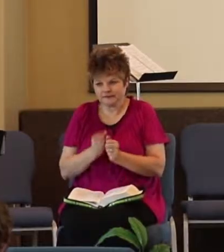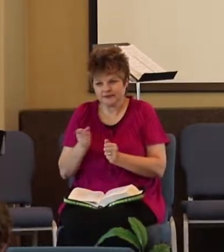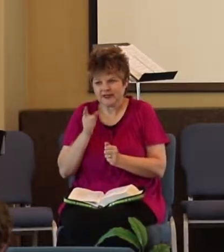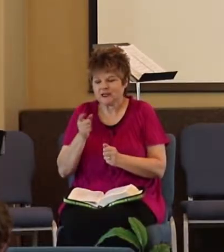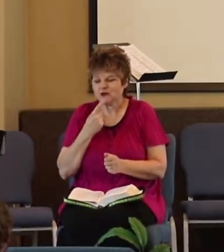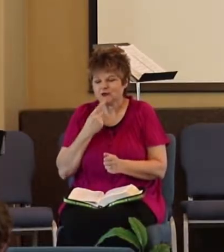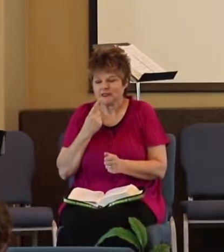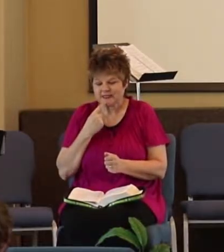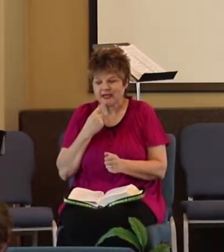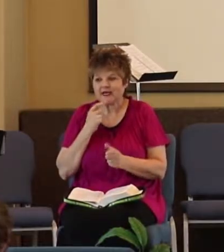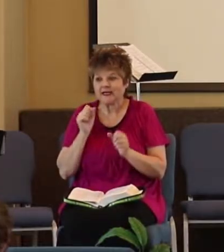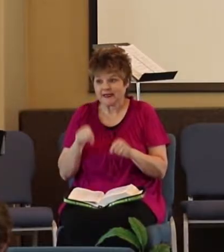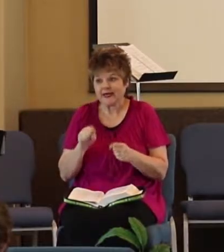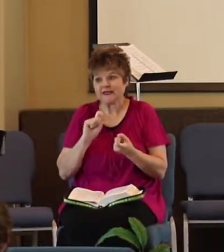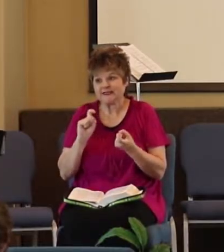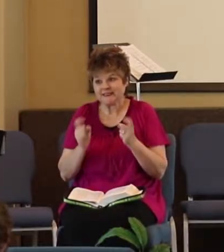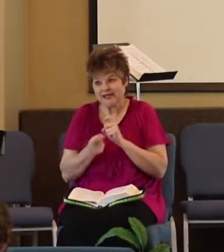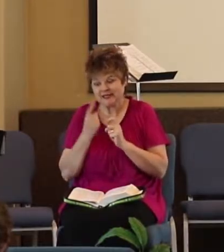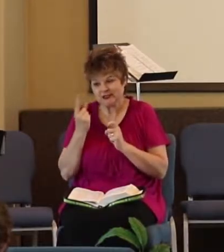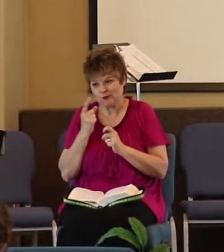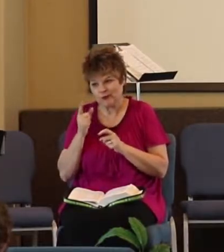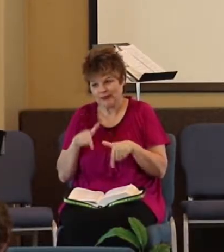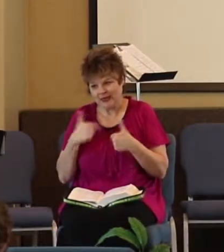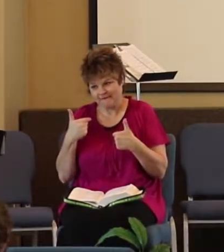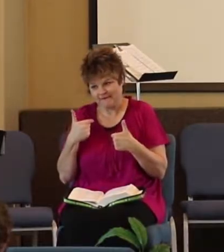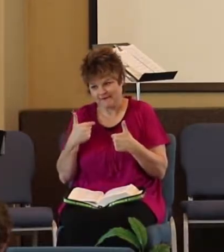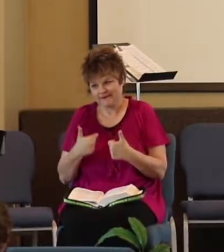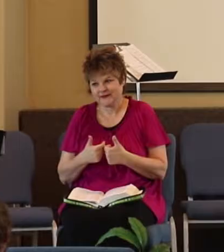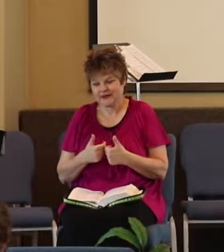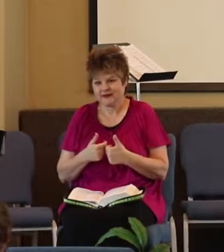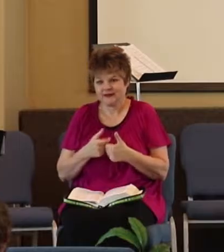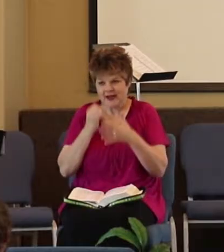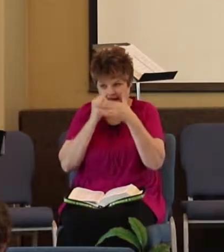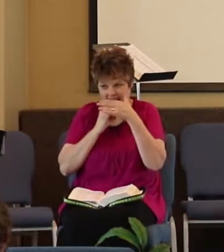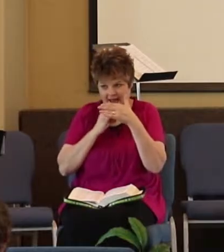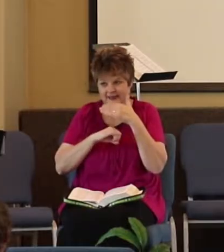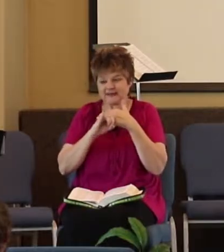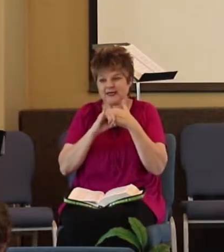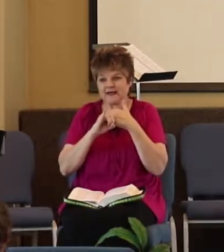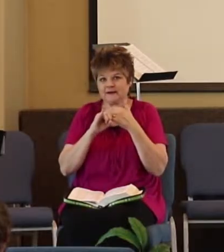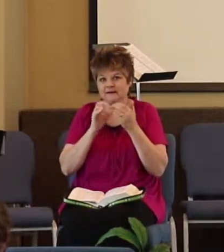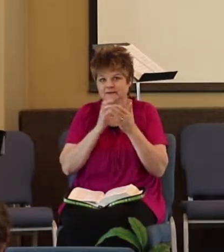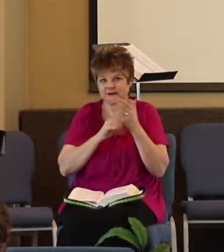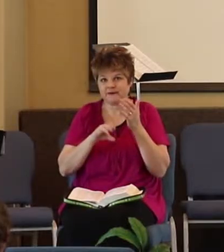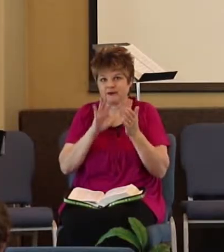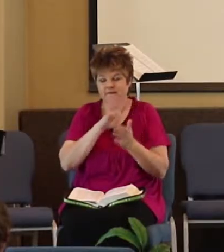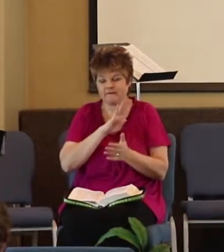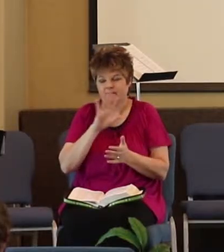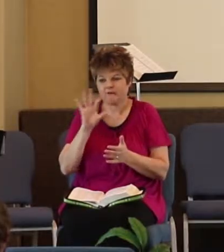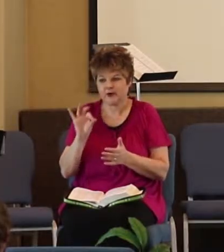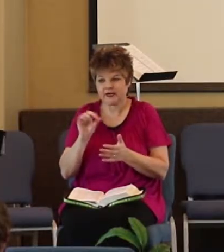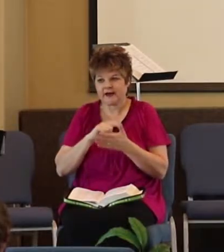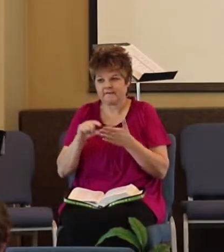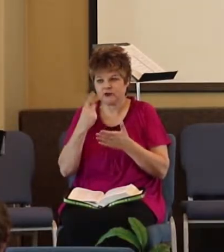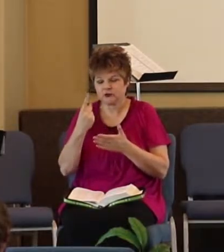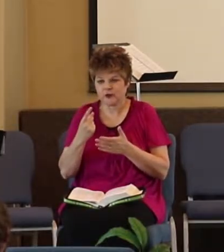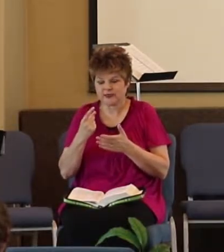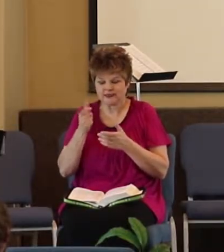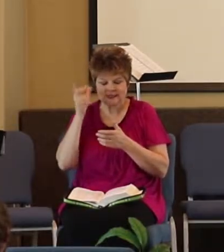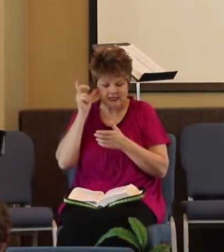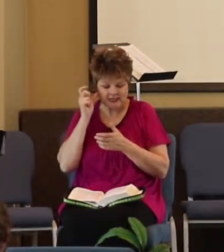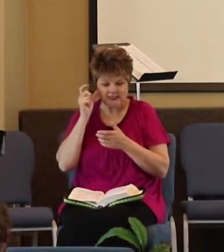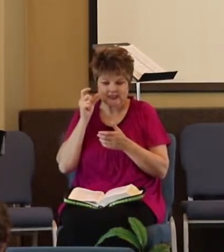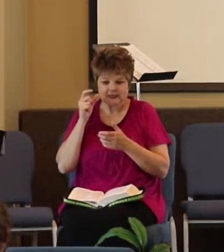Everything that you say can change someone's life. Isaiah 49, beginning in verse 1, says, "Listen to